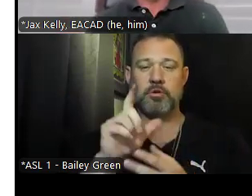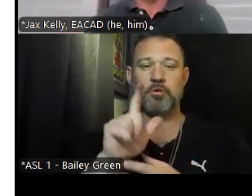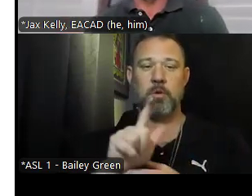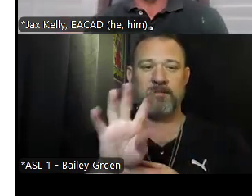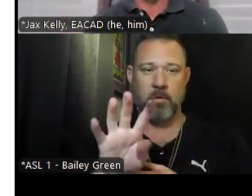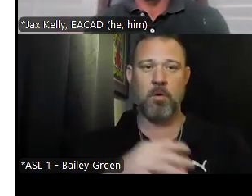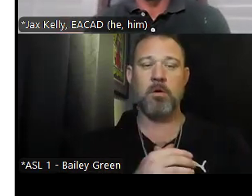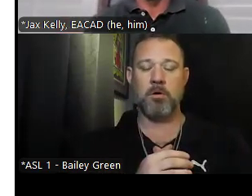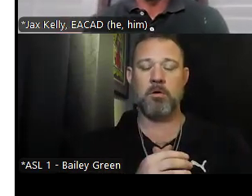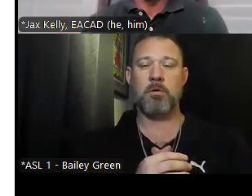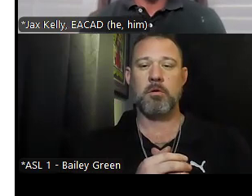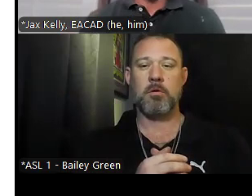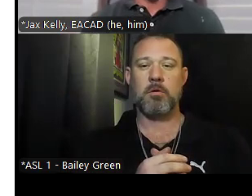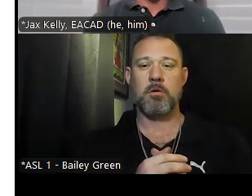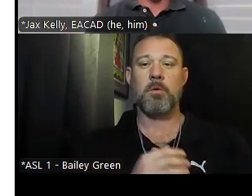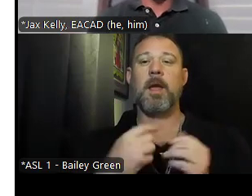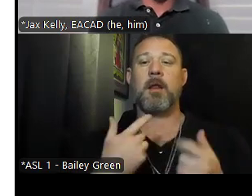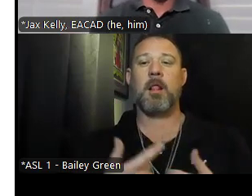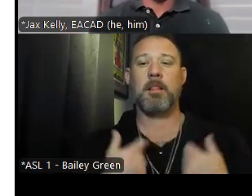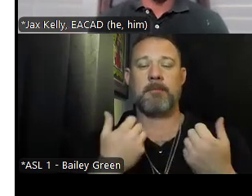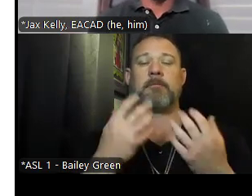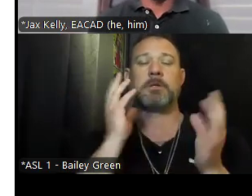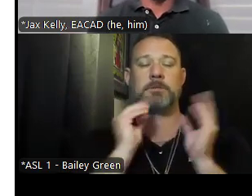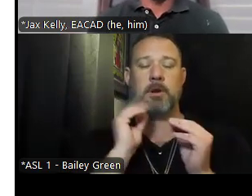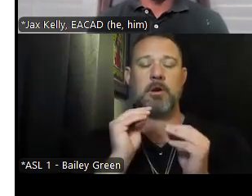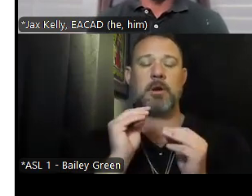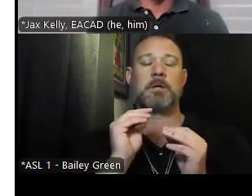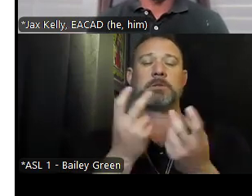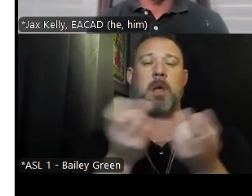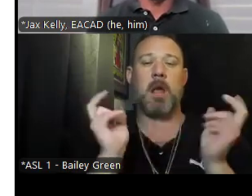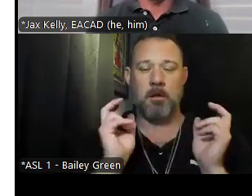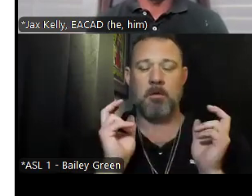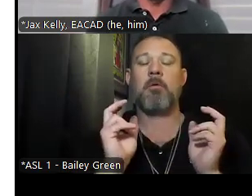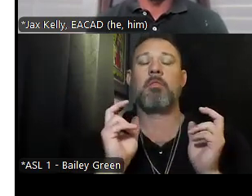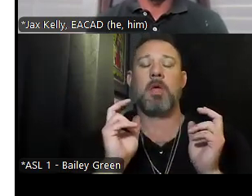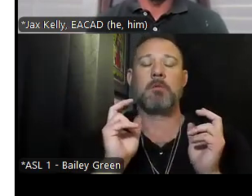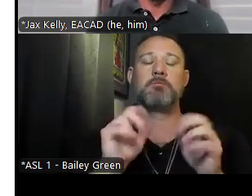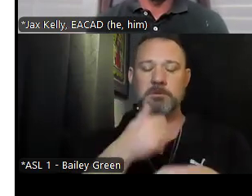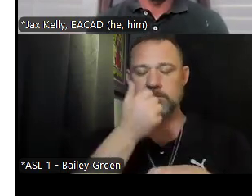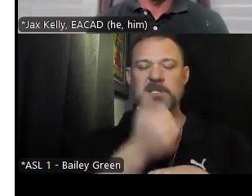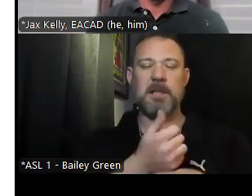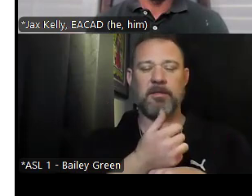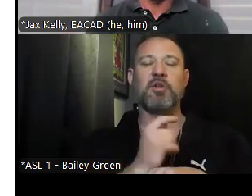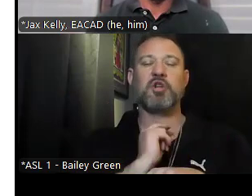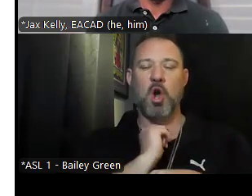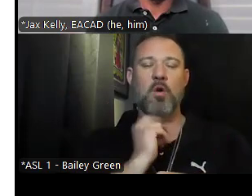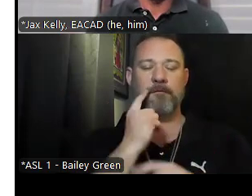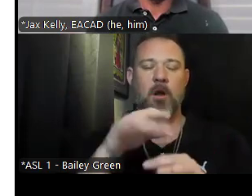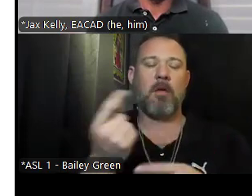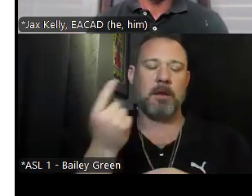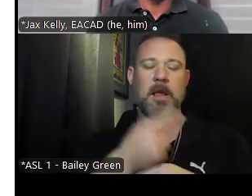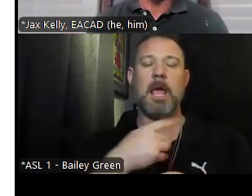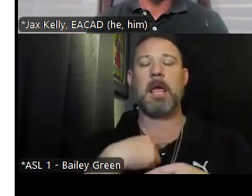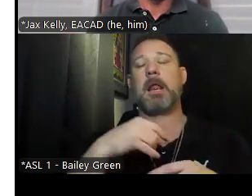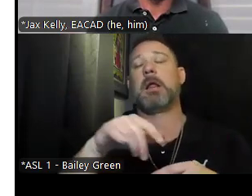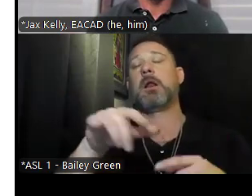2024. We had a lived experience panel at the beginning that really set the tone for the day. And our Equity